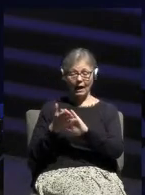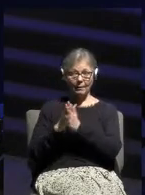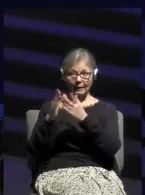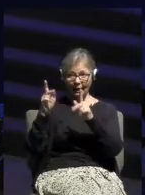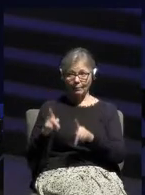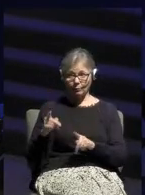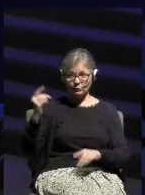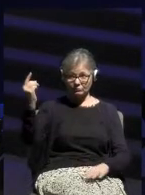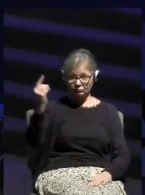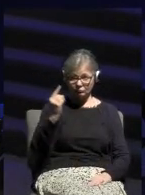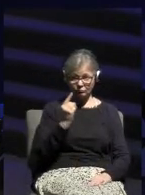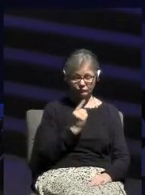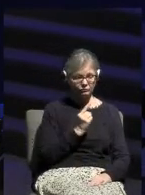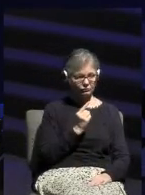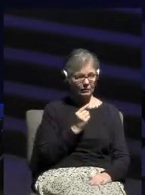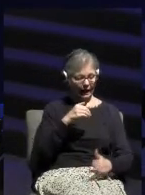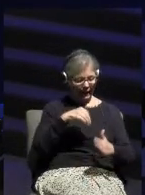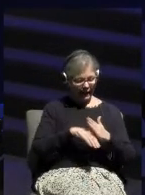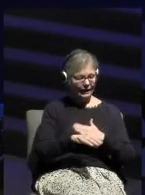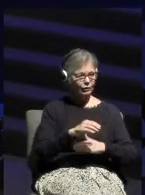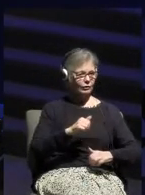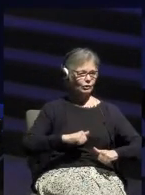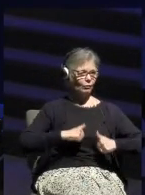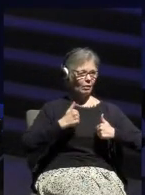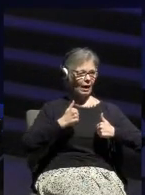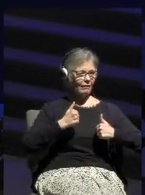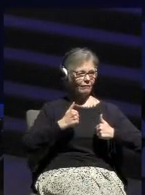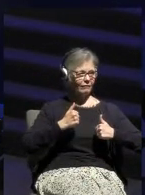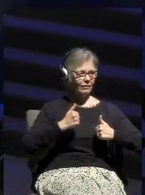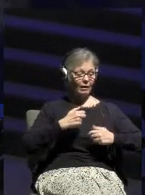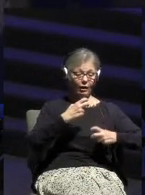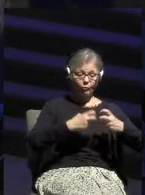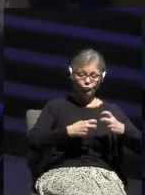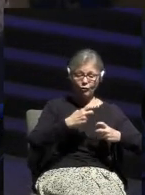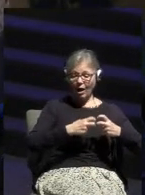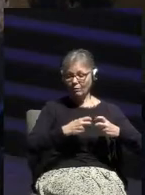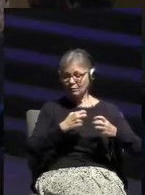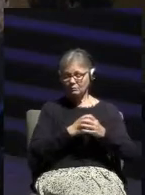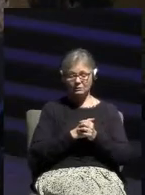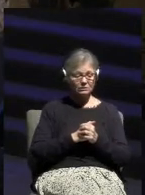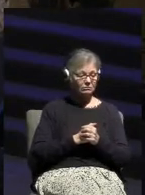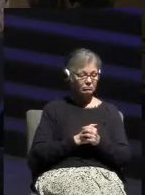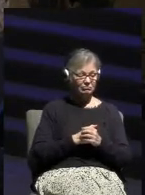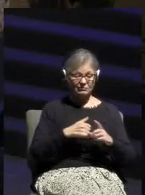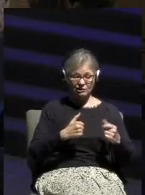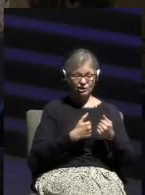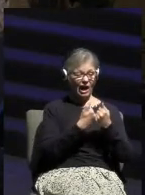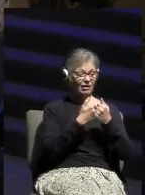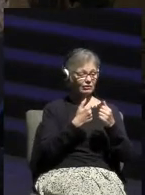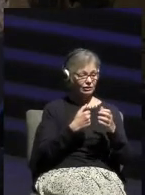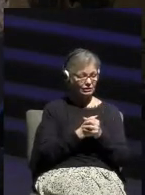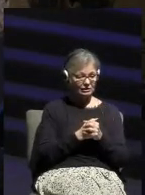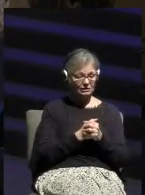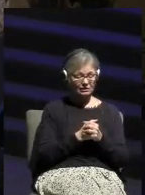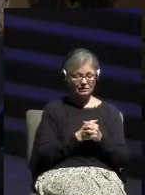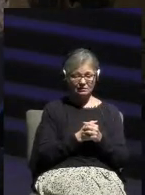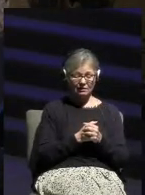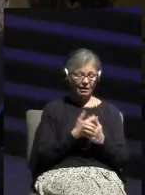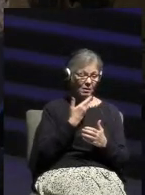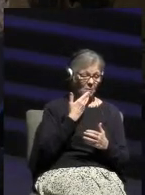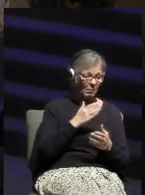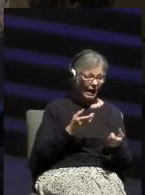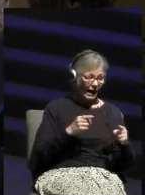life's difficulties by embracing the fragility of life and fully